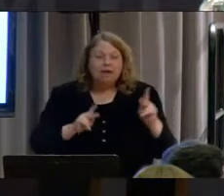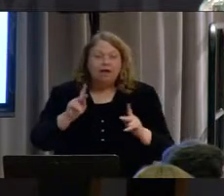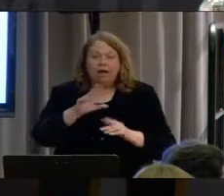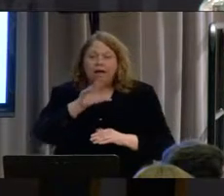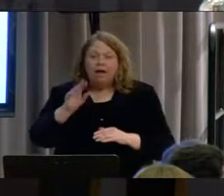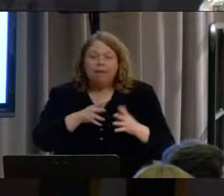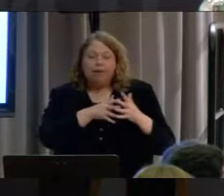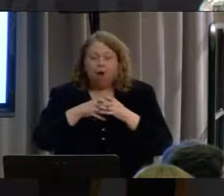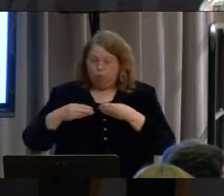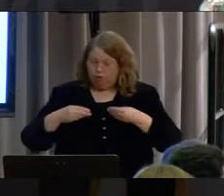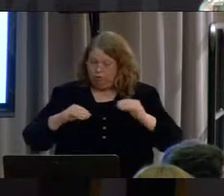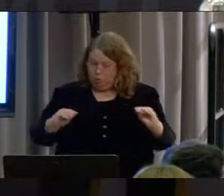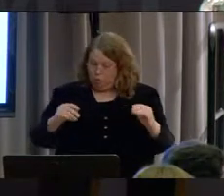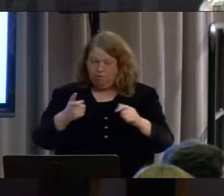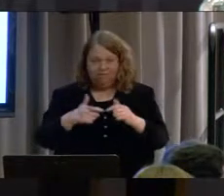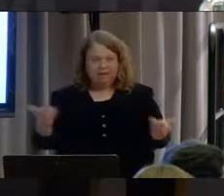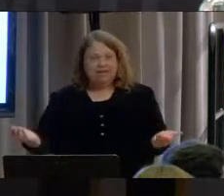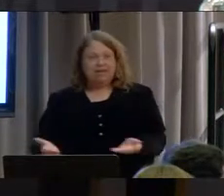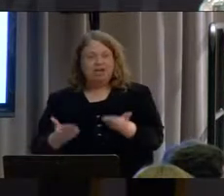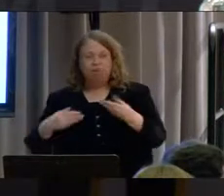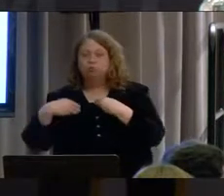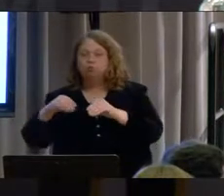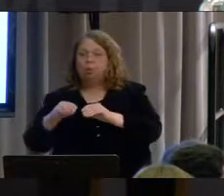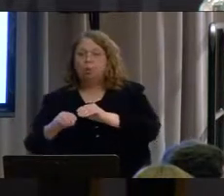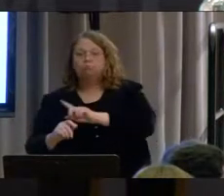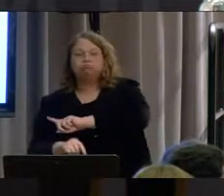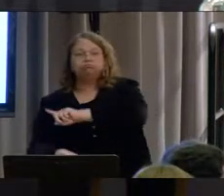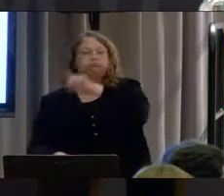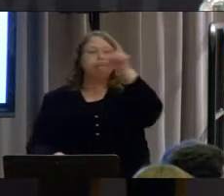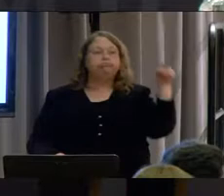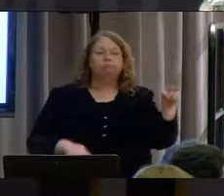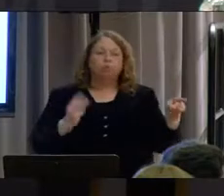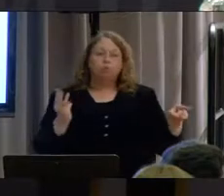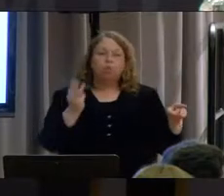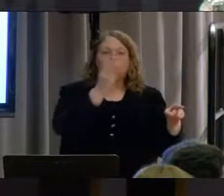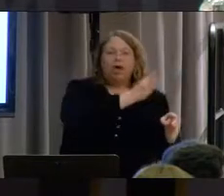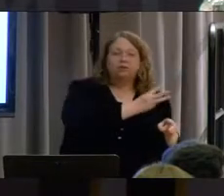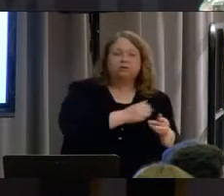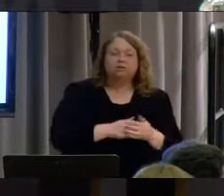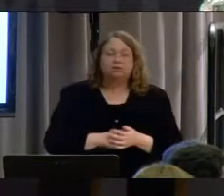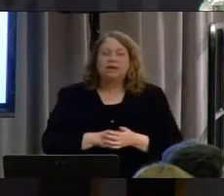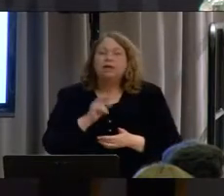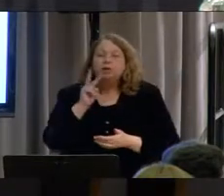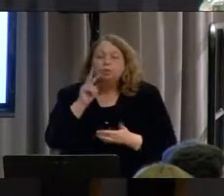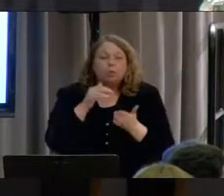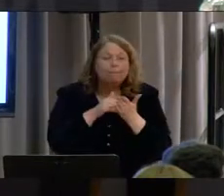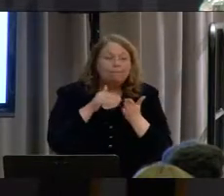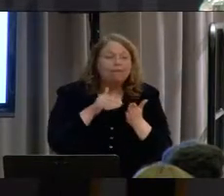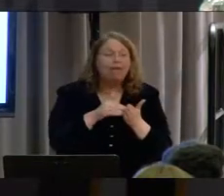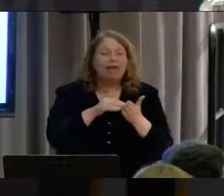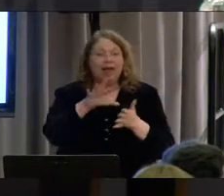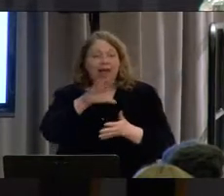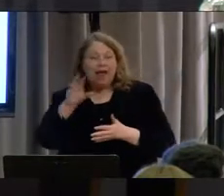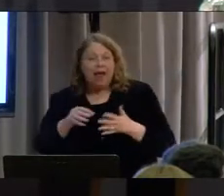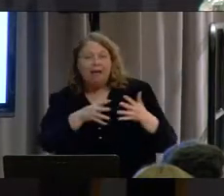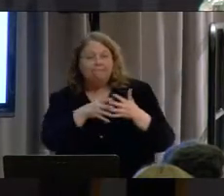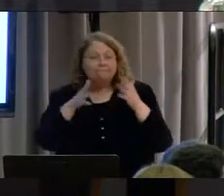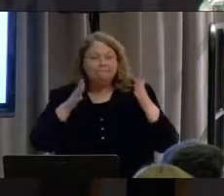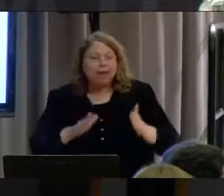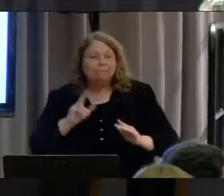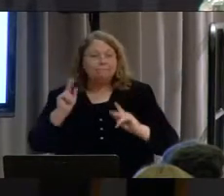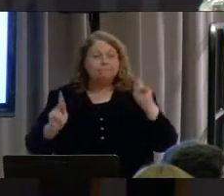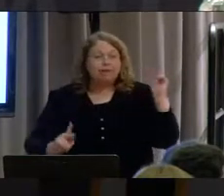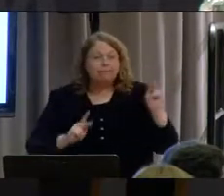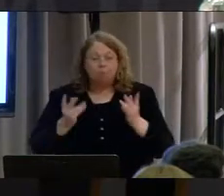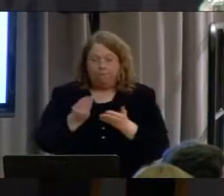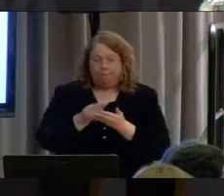sold from the eastern United States to the western in just a few decades, and that 2 million African American enslaved people were